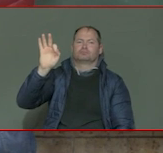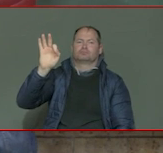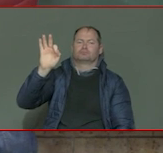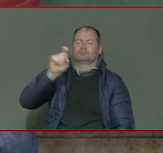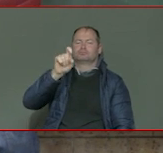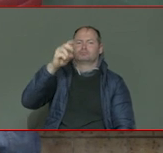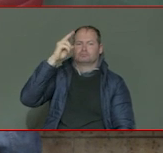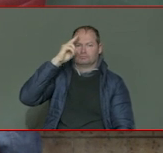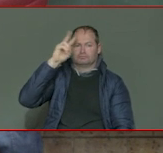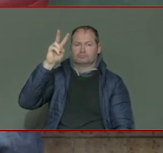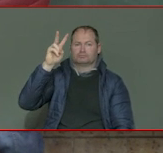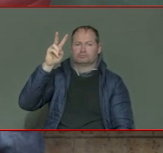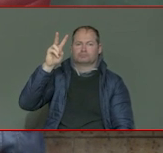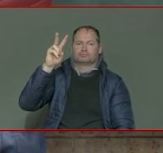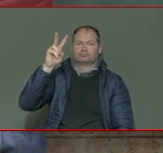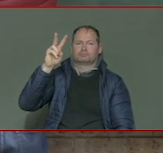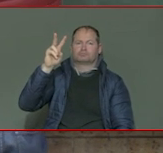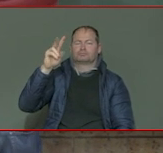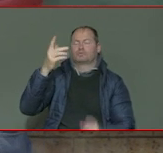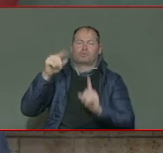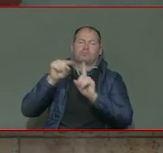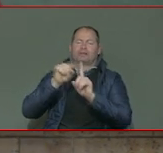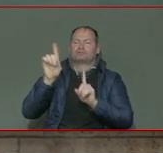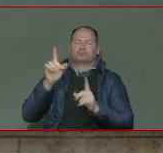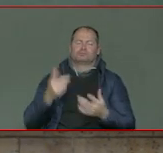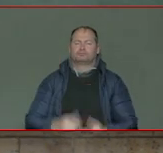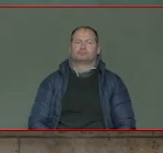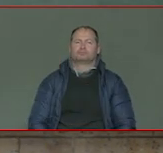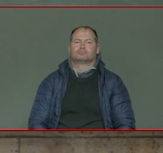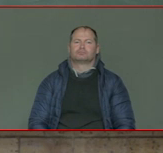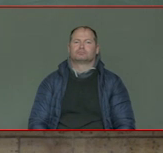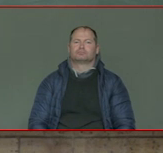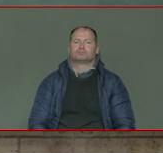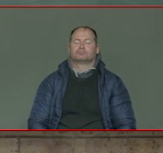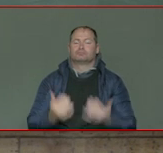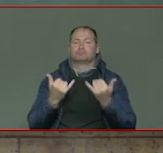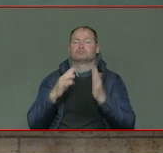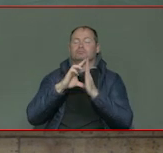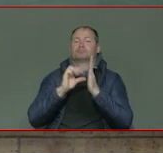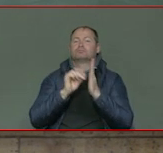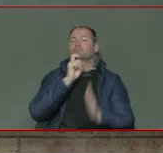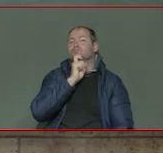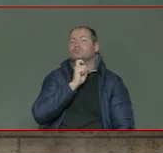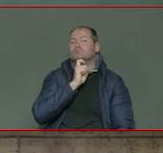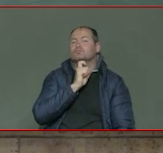plus 3x minus 1, or plus 1. Right. What notation will we use here?